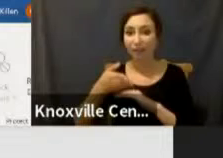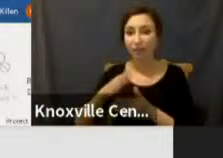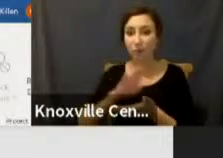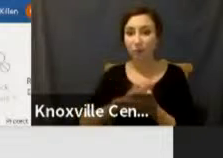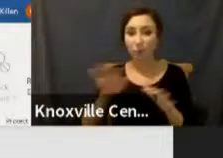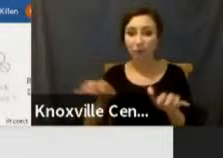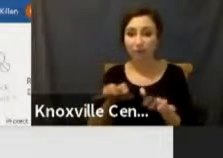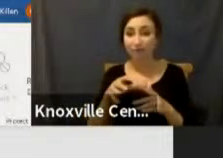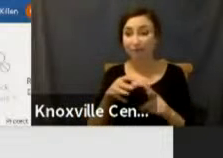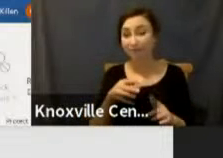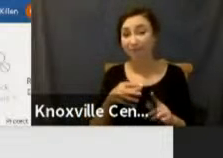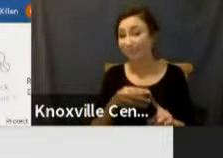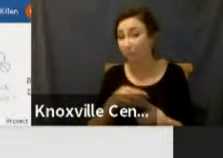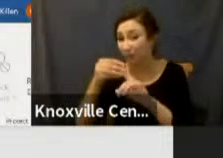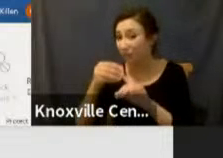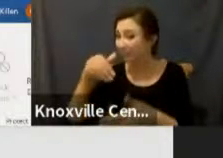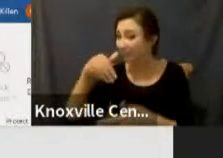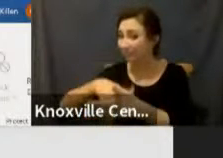indoors,